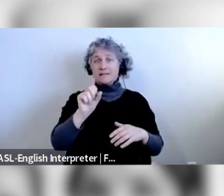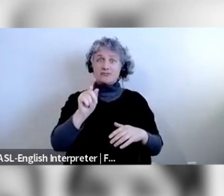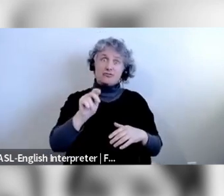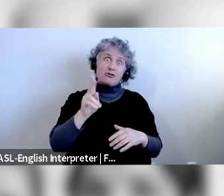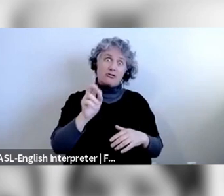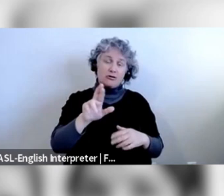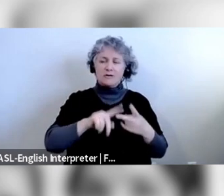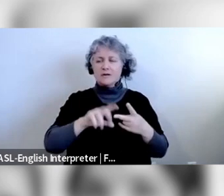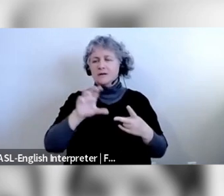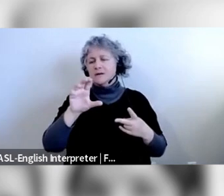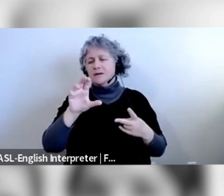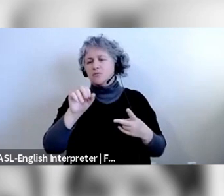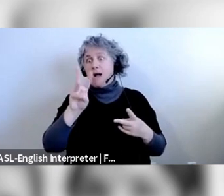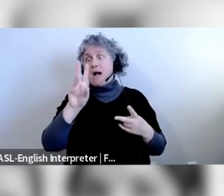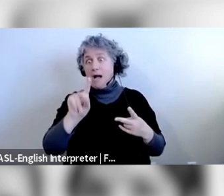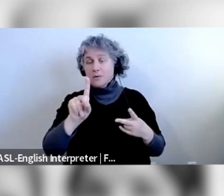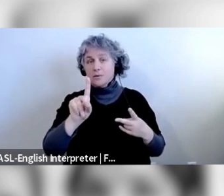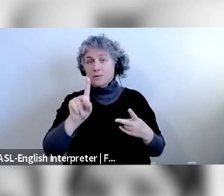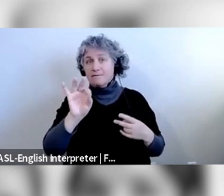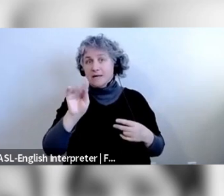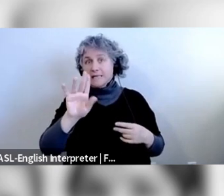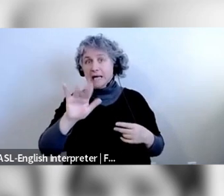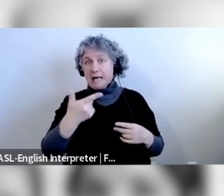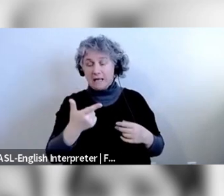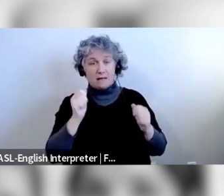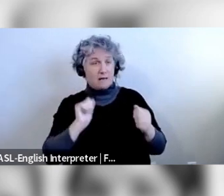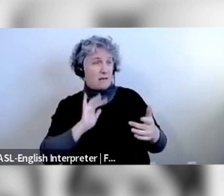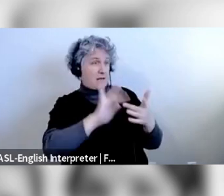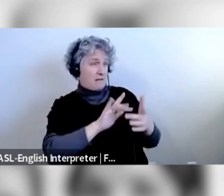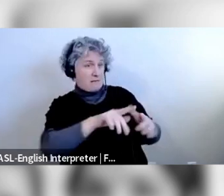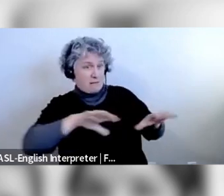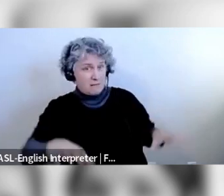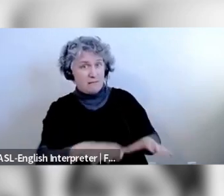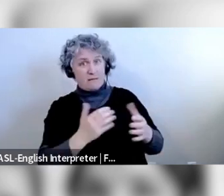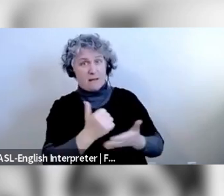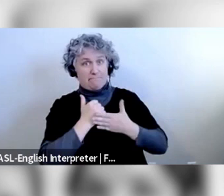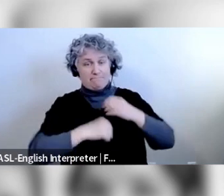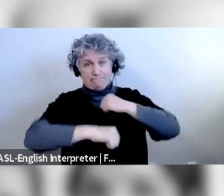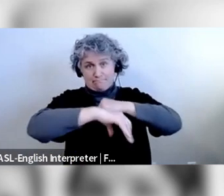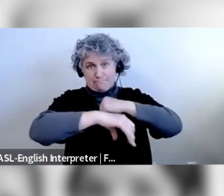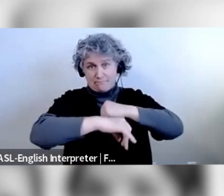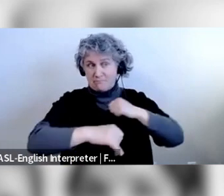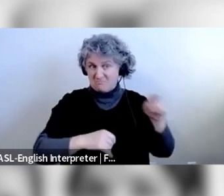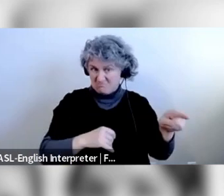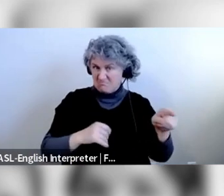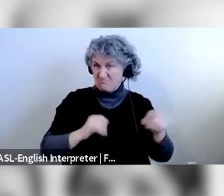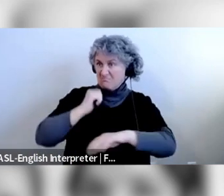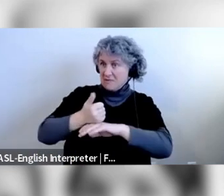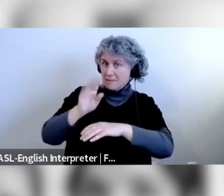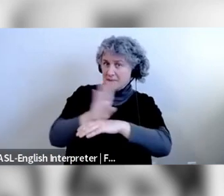project period, would contracting a company to help develop this strategy fit under the eligibility activity of establishment of